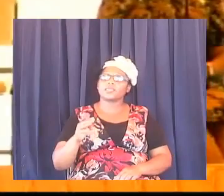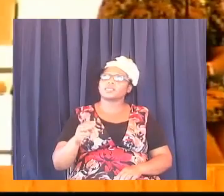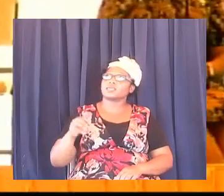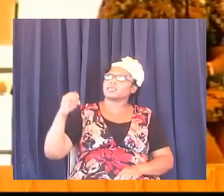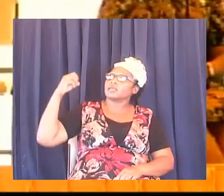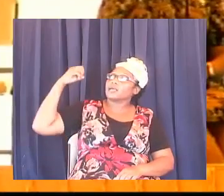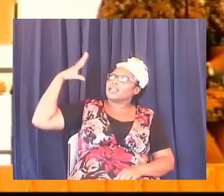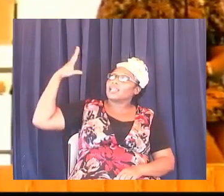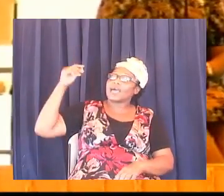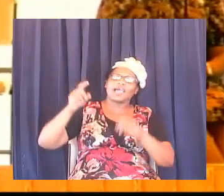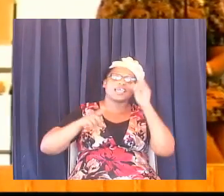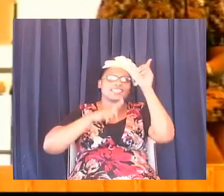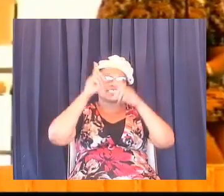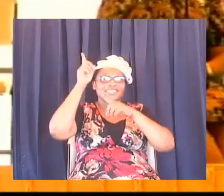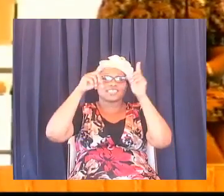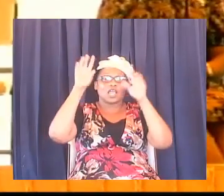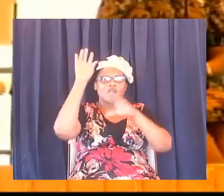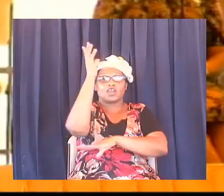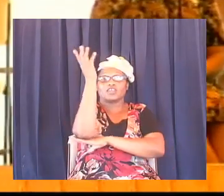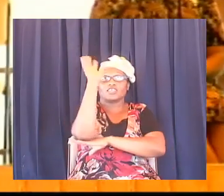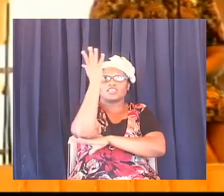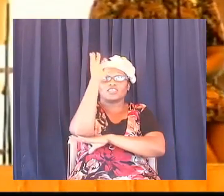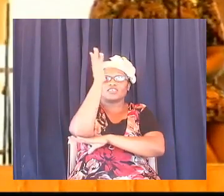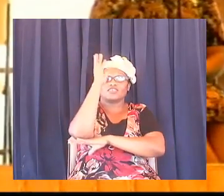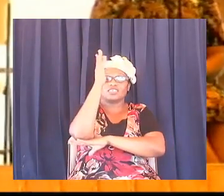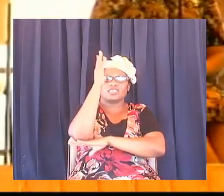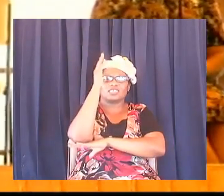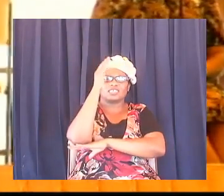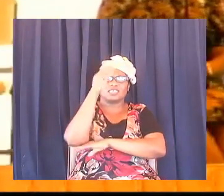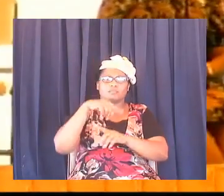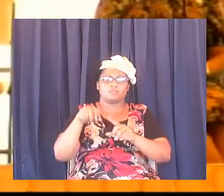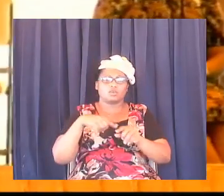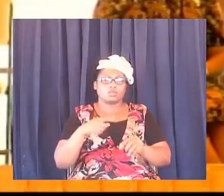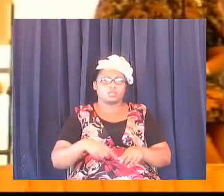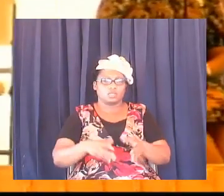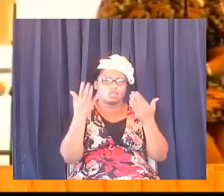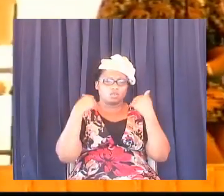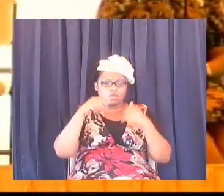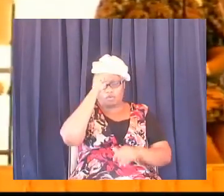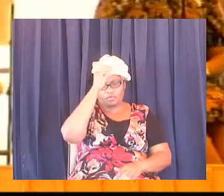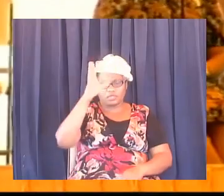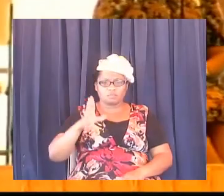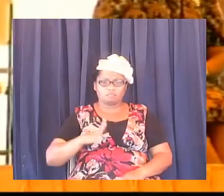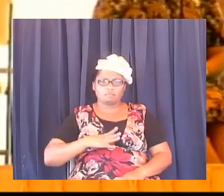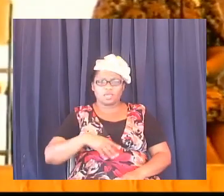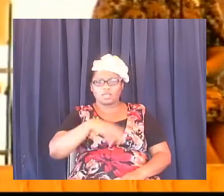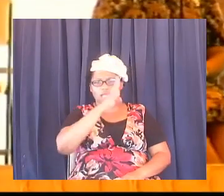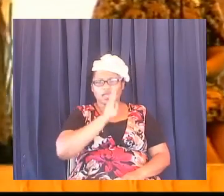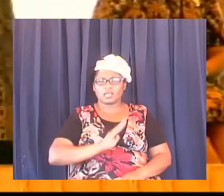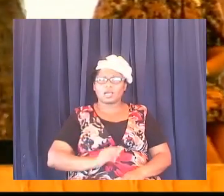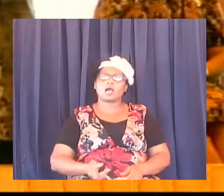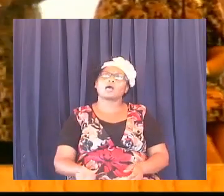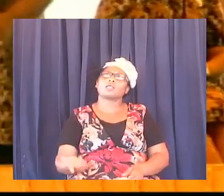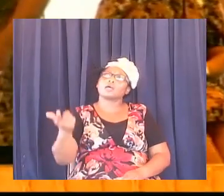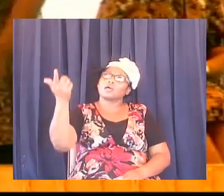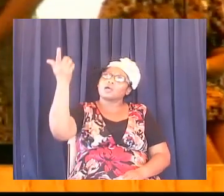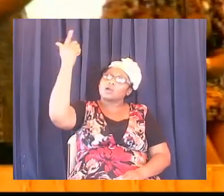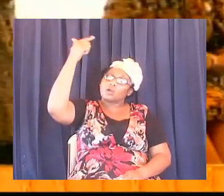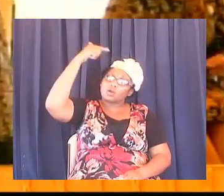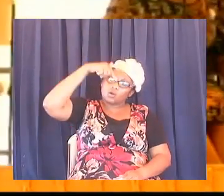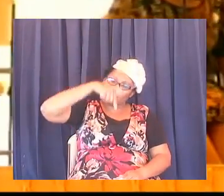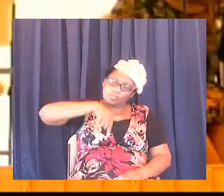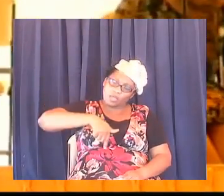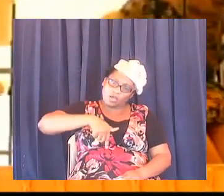the trees, the vegetation, everything. But when it comes to man, God's come down and he